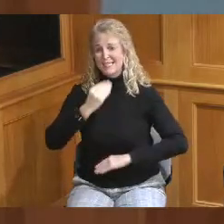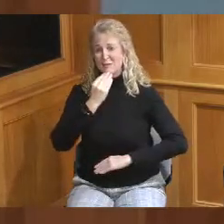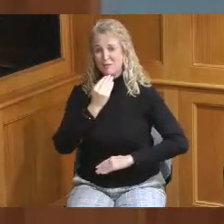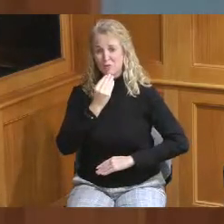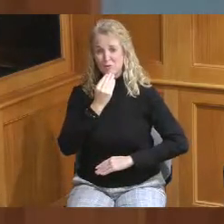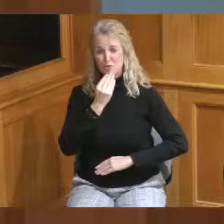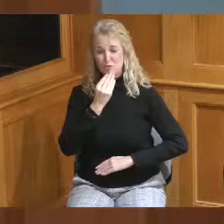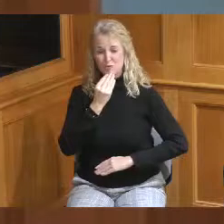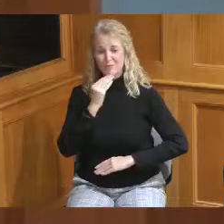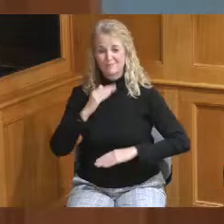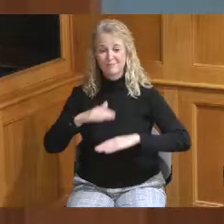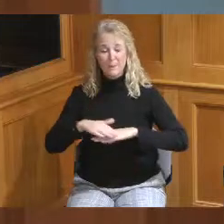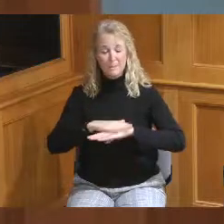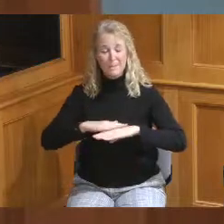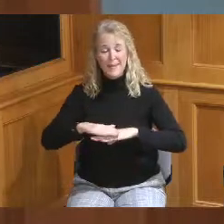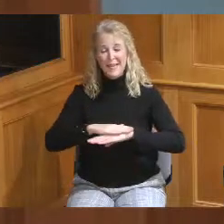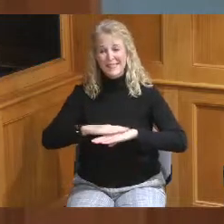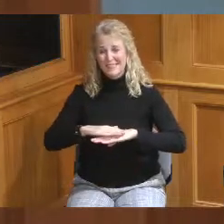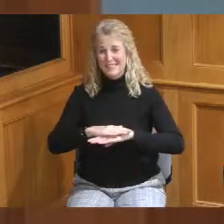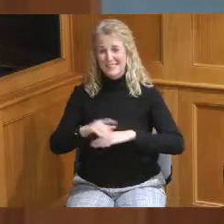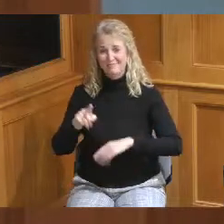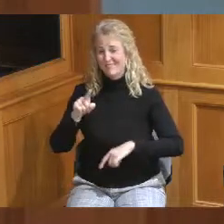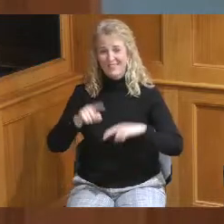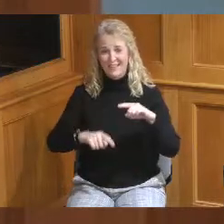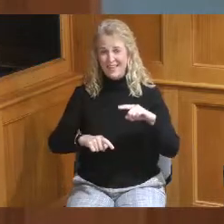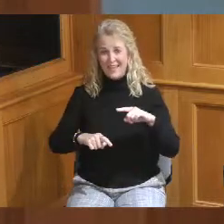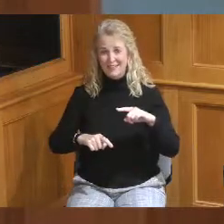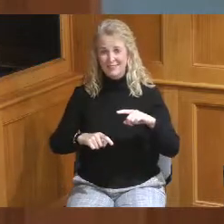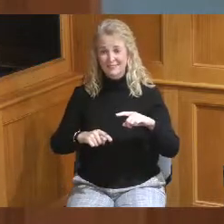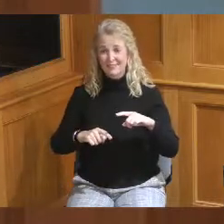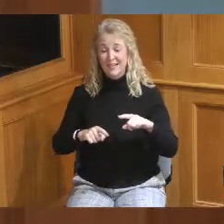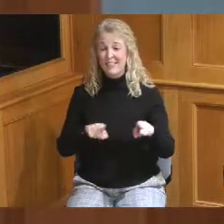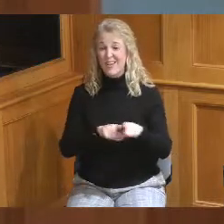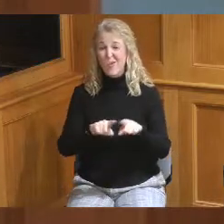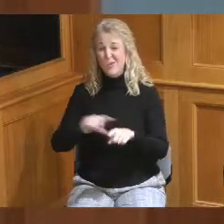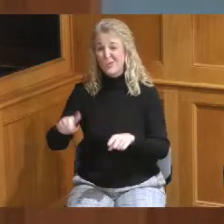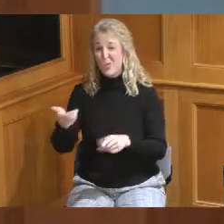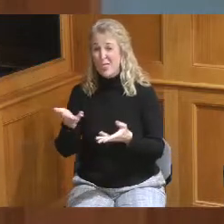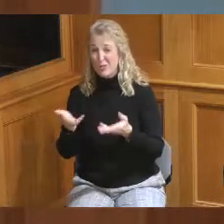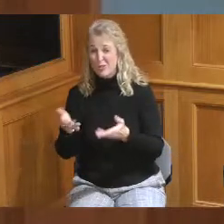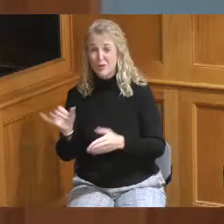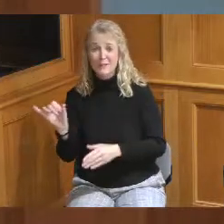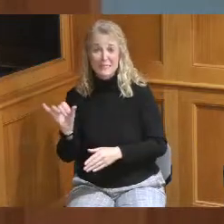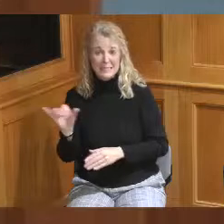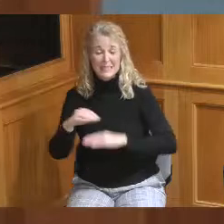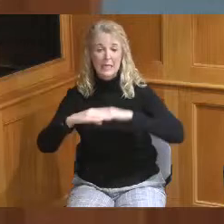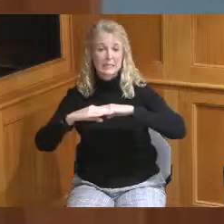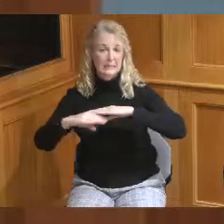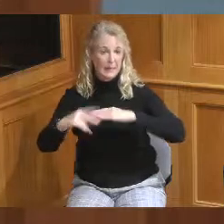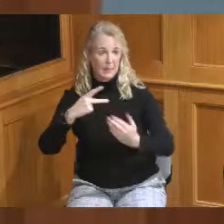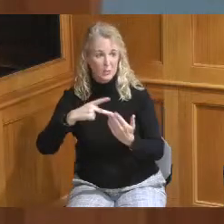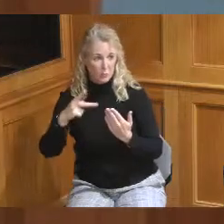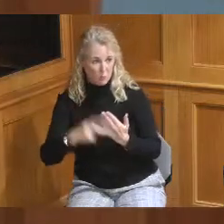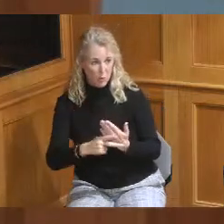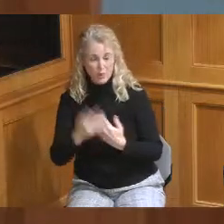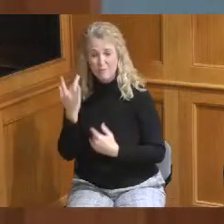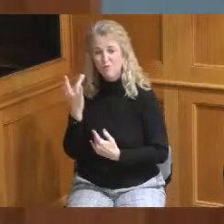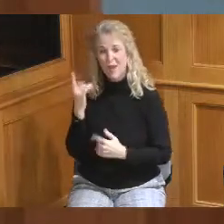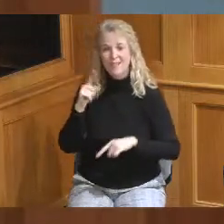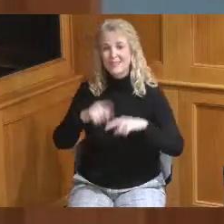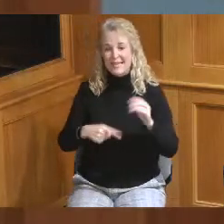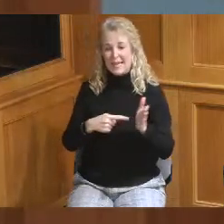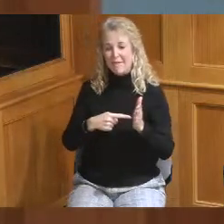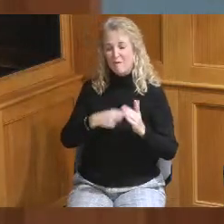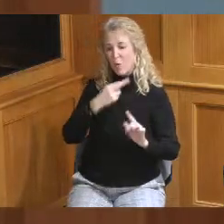basic need of food, right? And then we get a lot of calls for our wraparound services for our stabilization program because they can't afford their